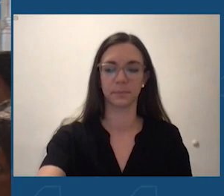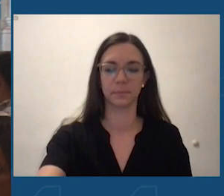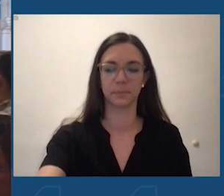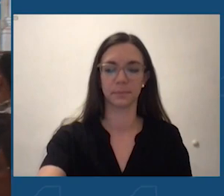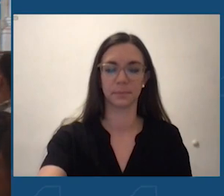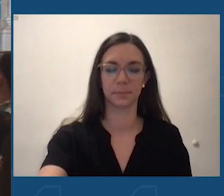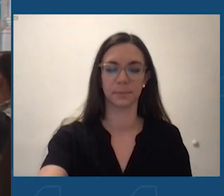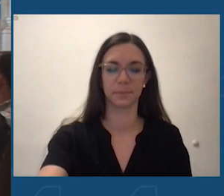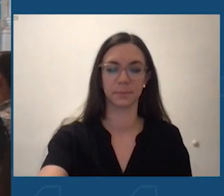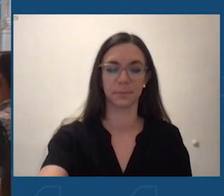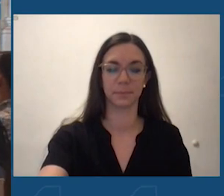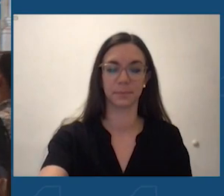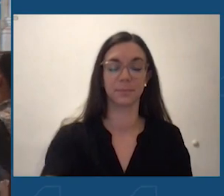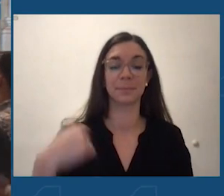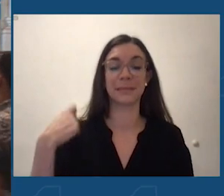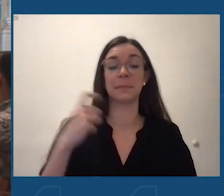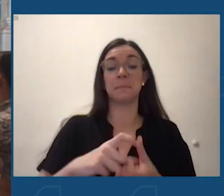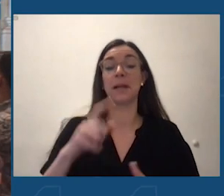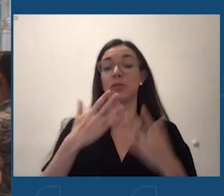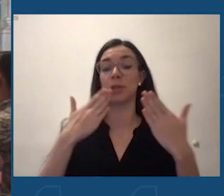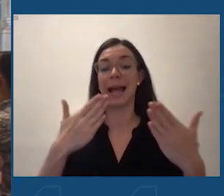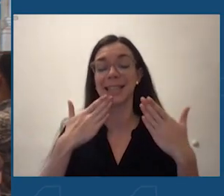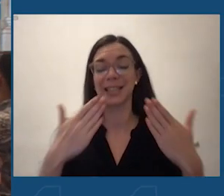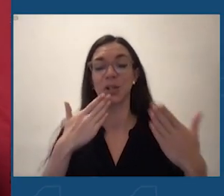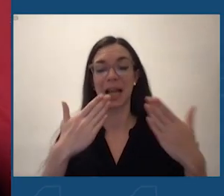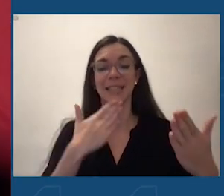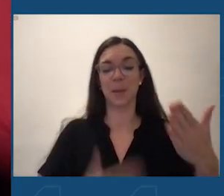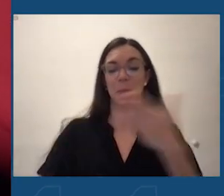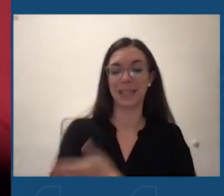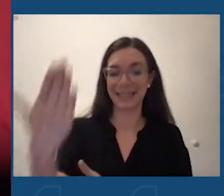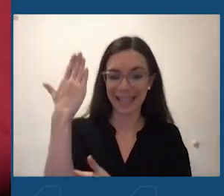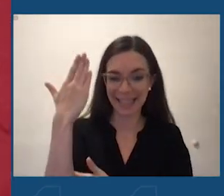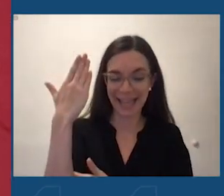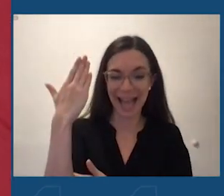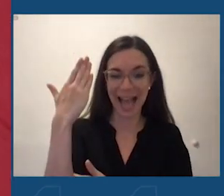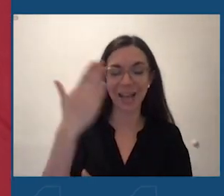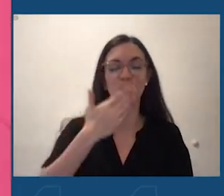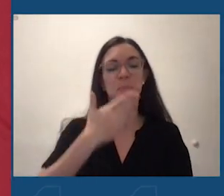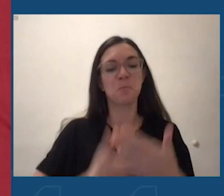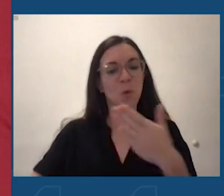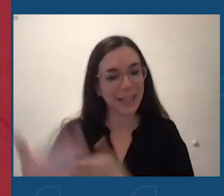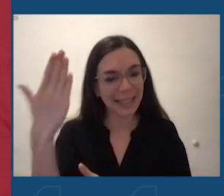Gracias, gracias. Buen día. Good morning.